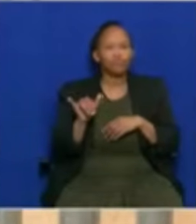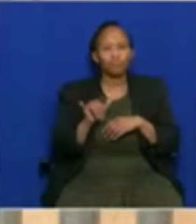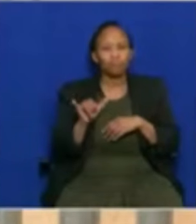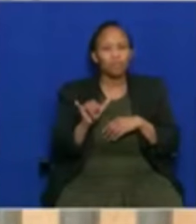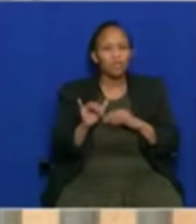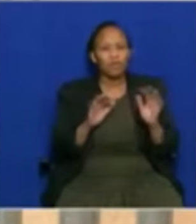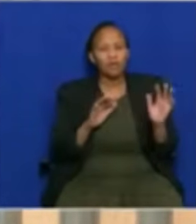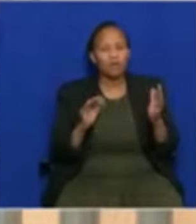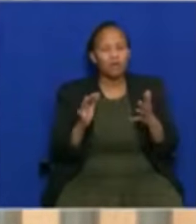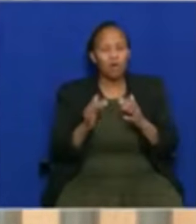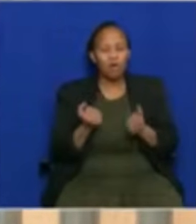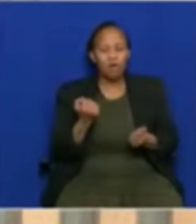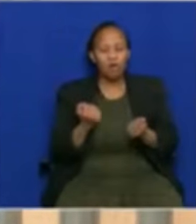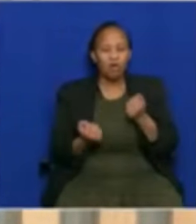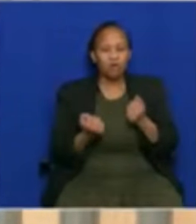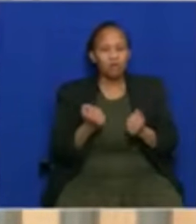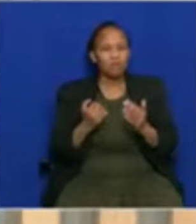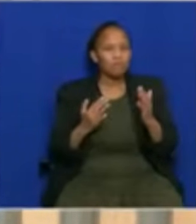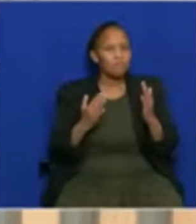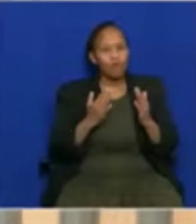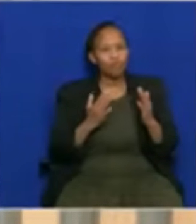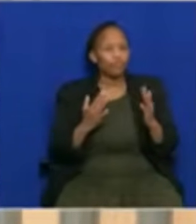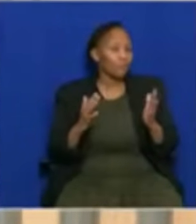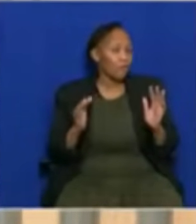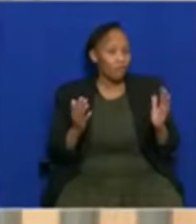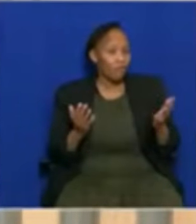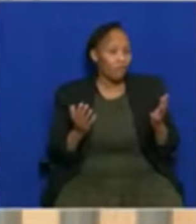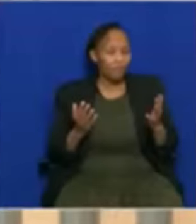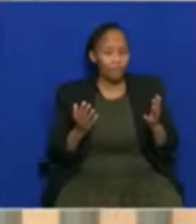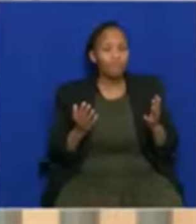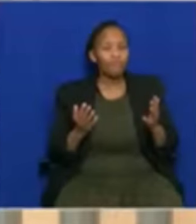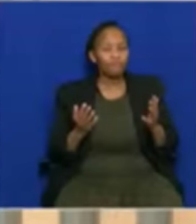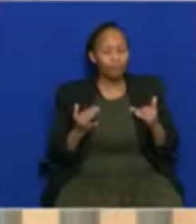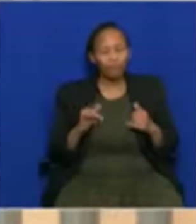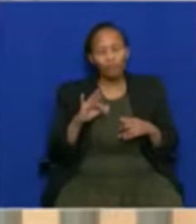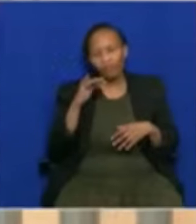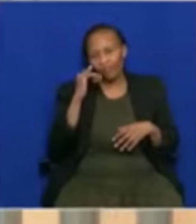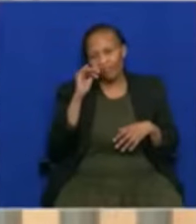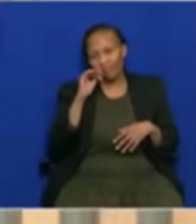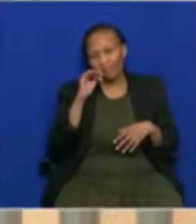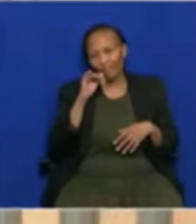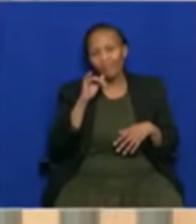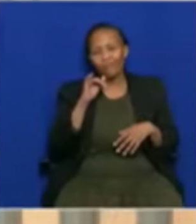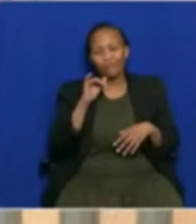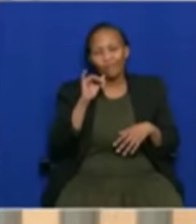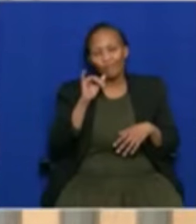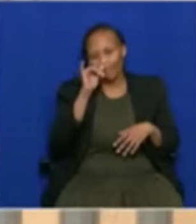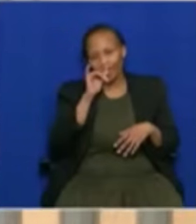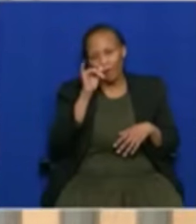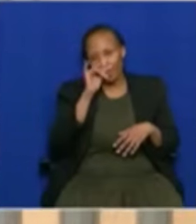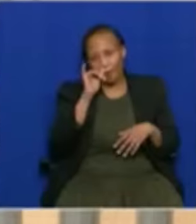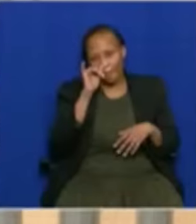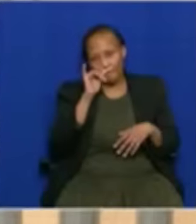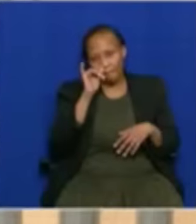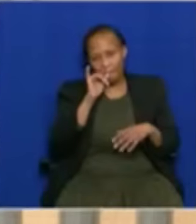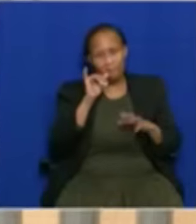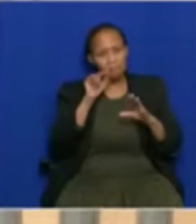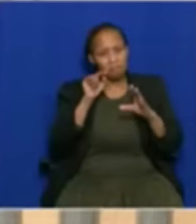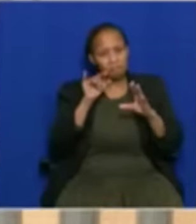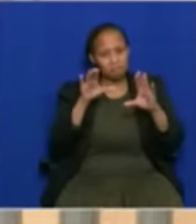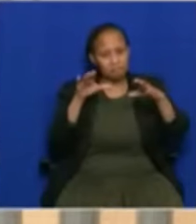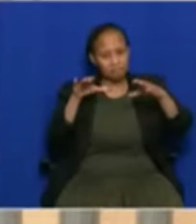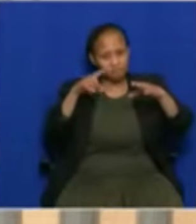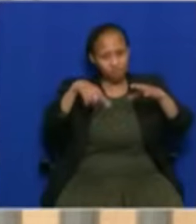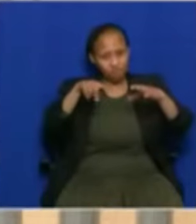that, as in this instant, crime intelligence constituted a panel one way or the other and did not include